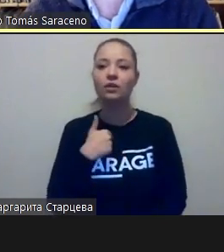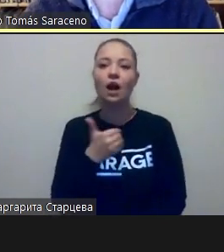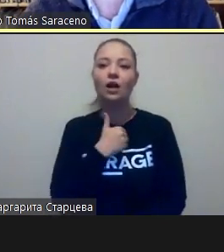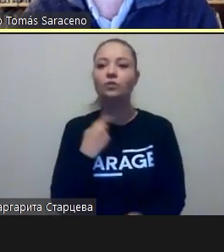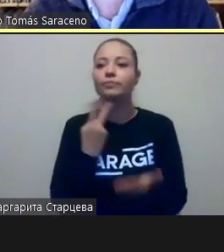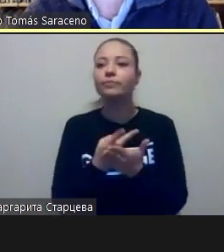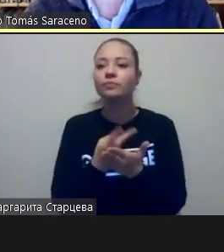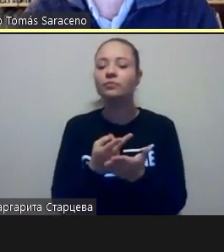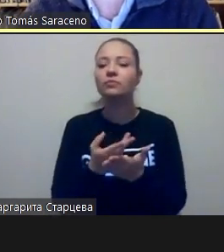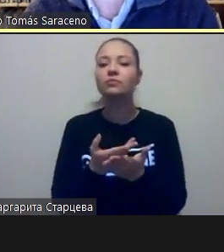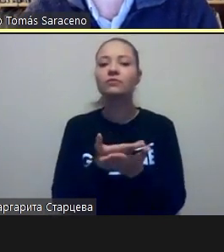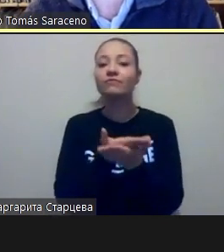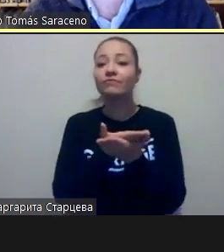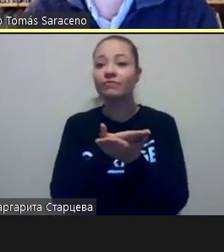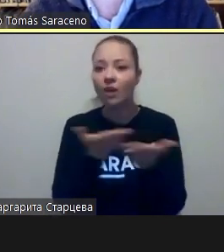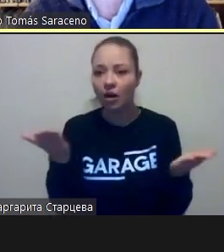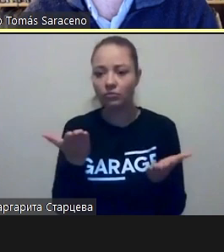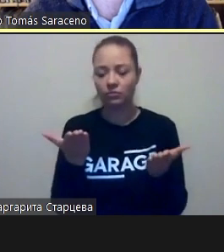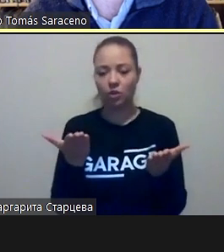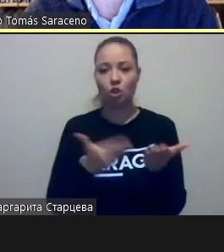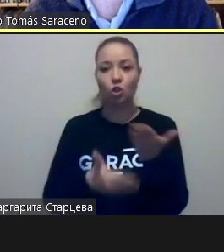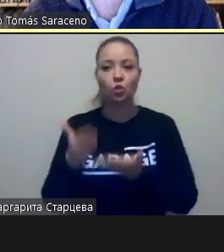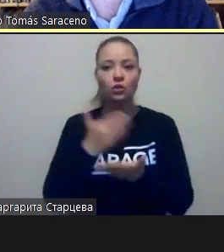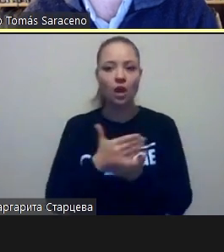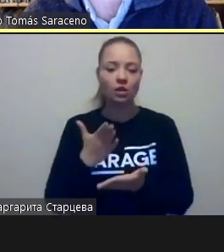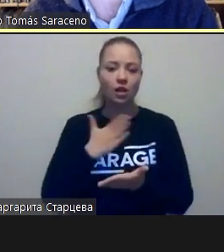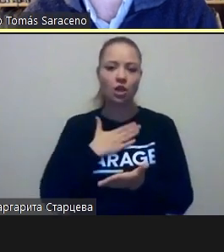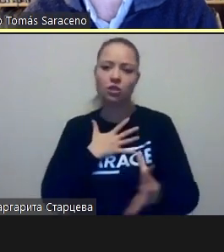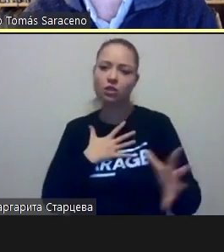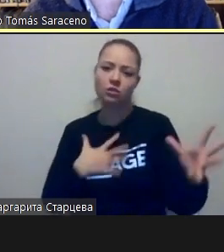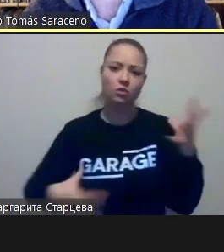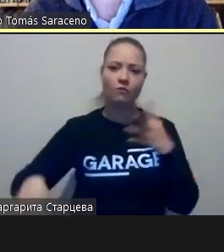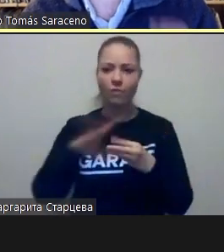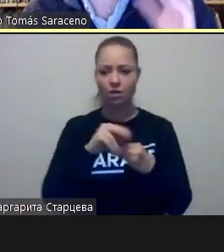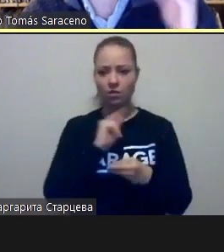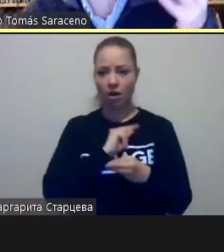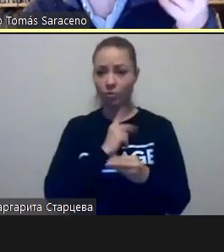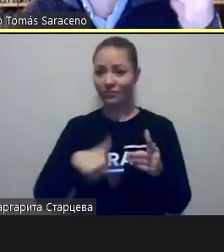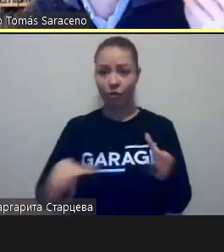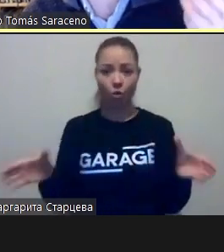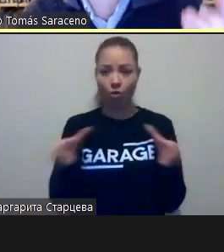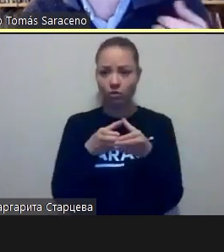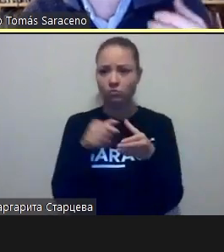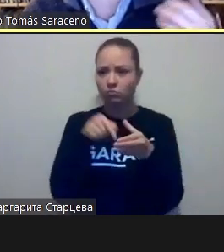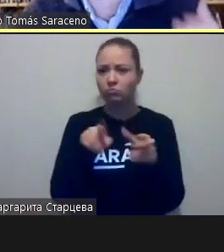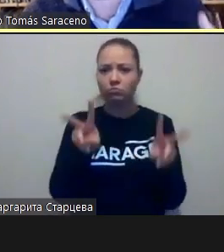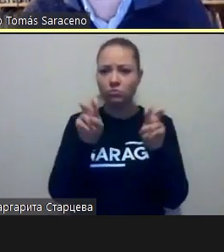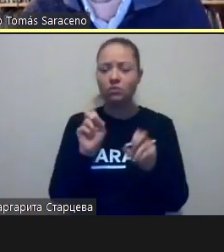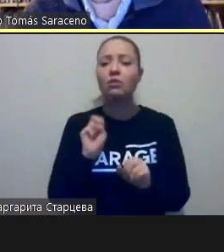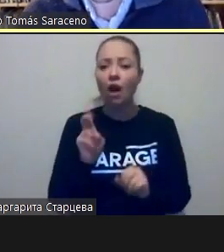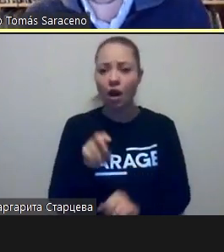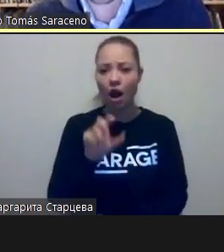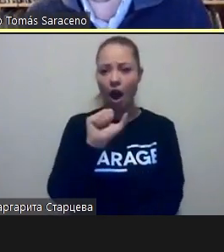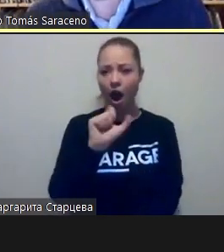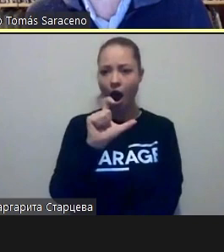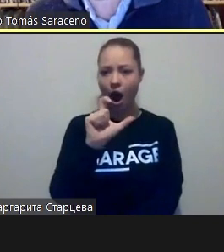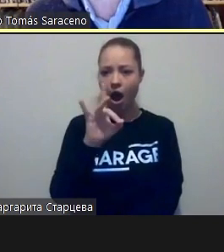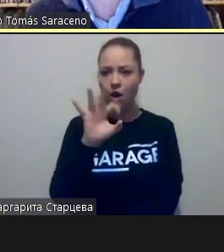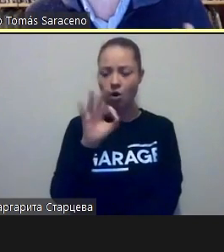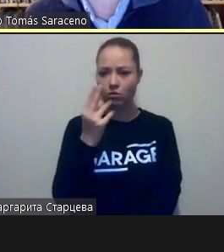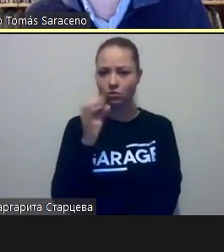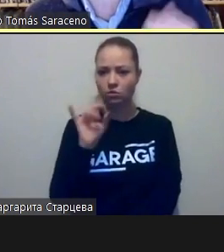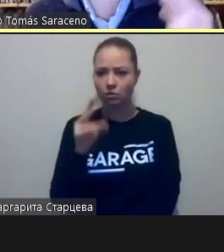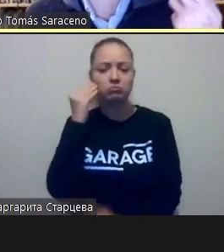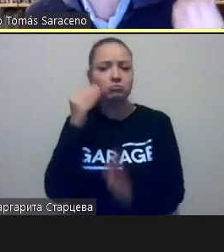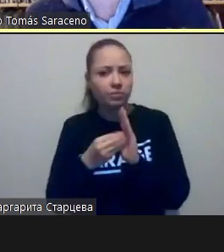we now come together under the name of Aerocene. And Aerocene, it comes as a term that it relates a